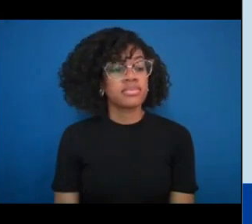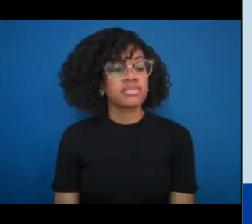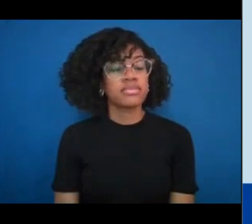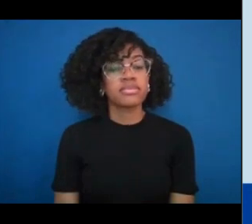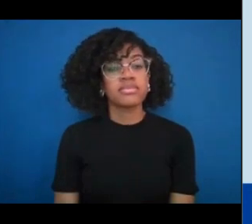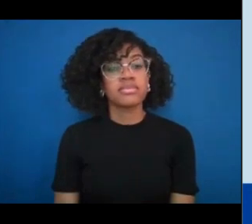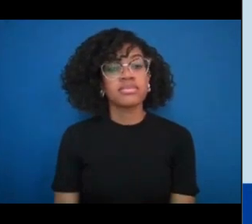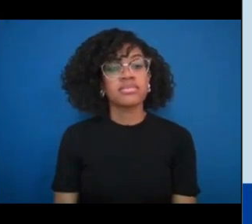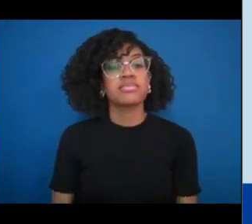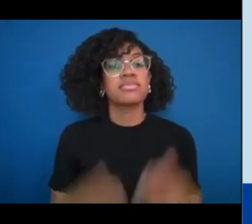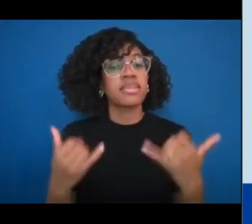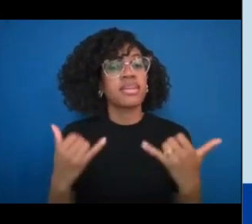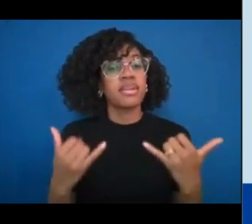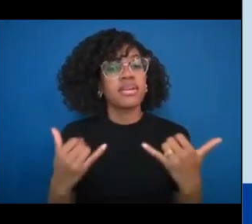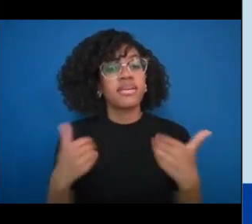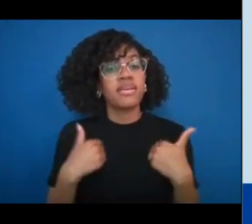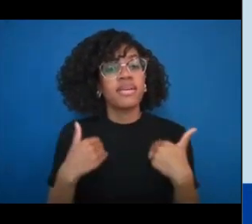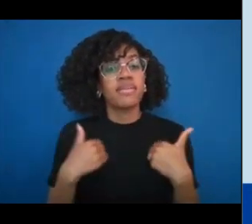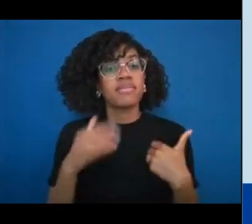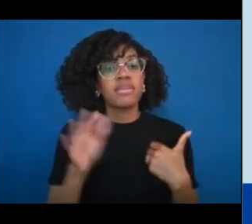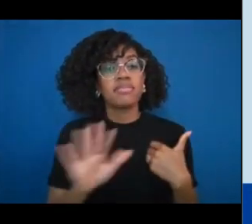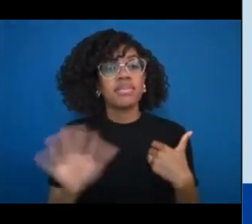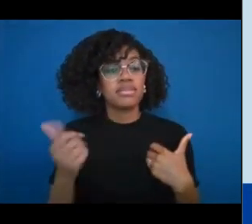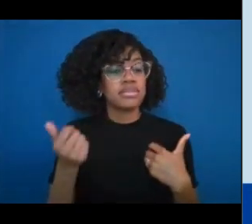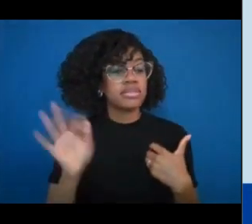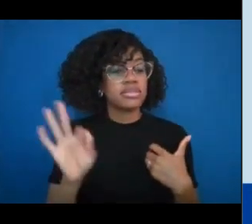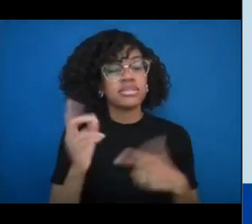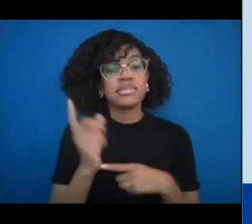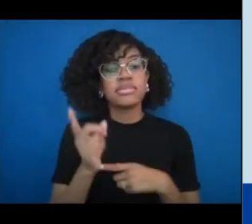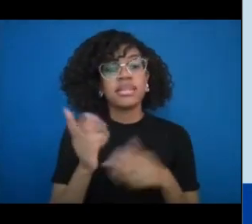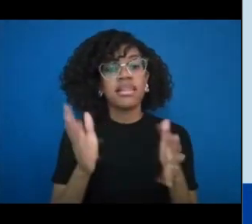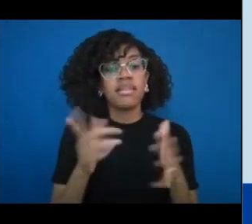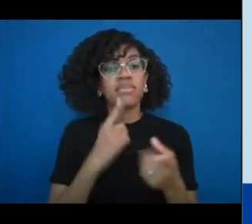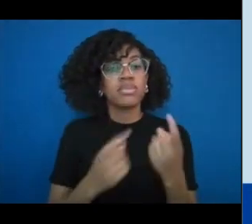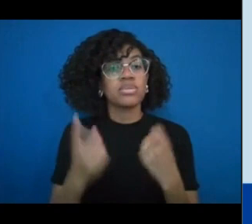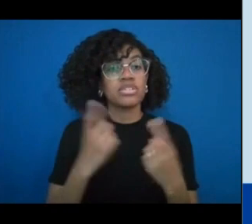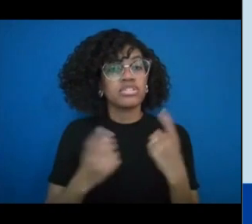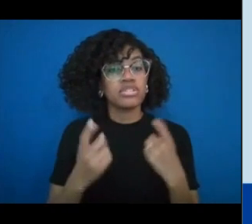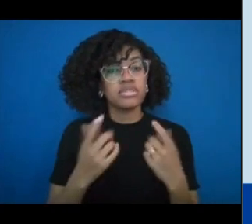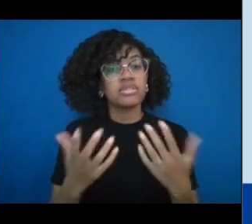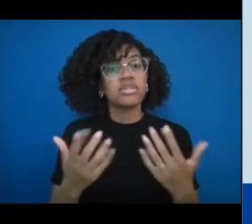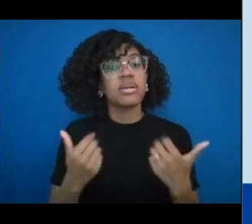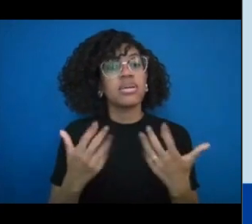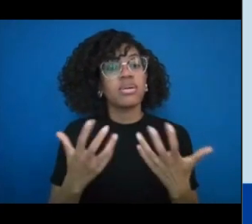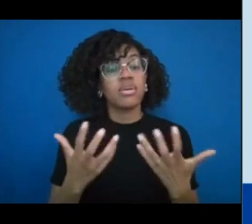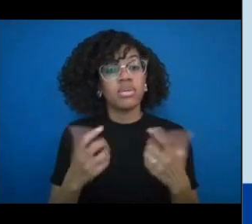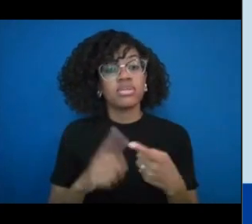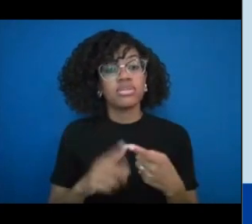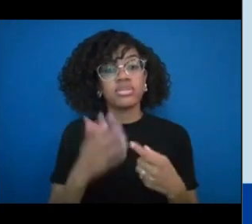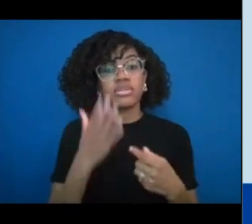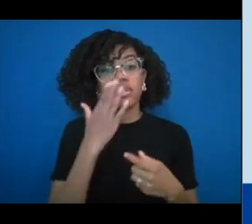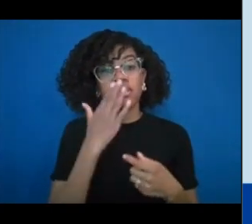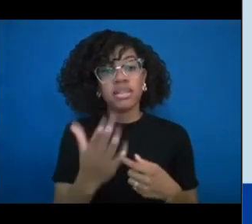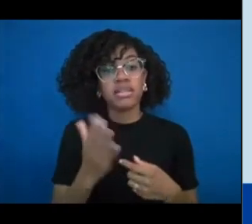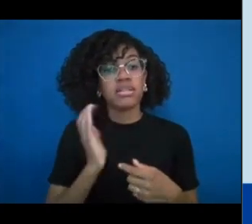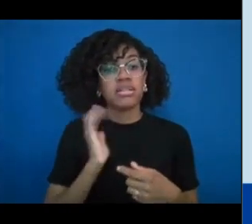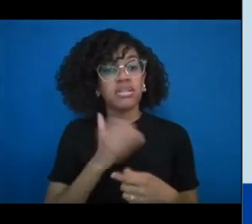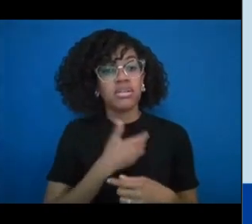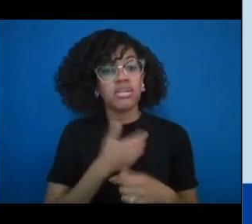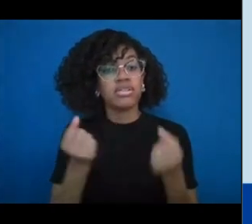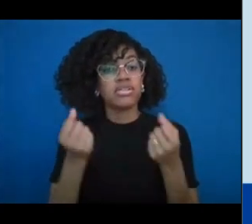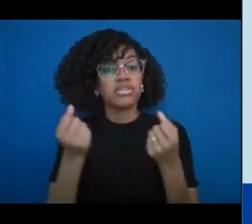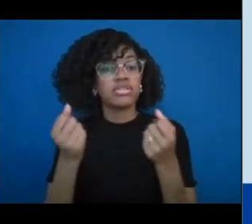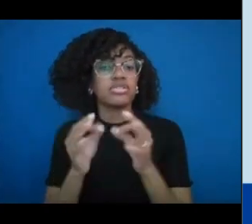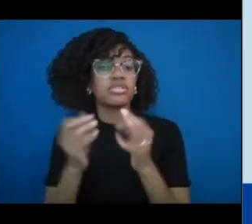And we now have about 19 minutes for questions. I want to thank our Miss Crystal,